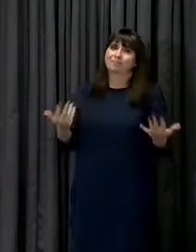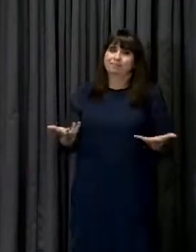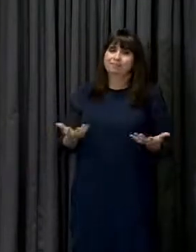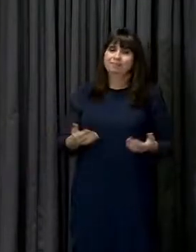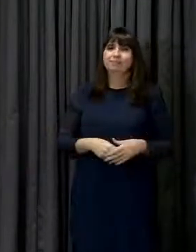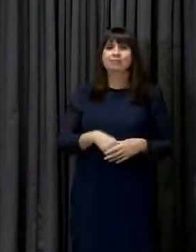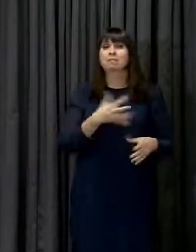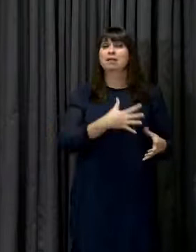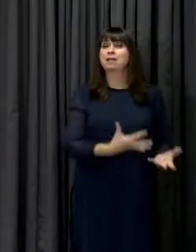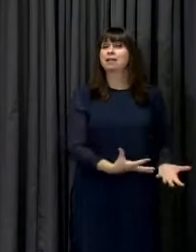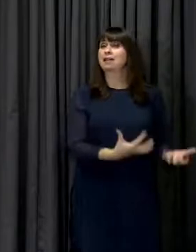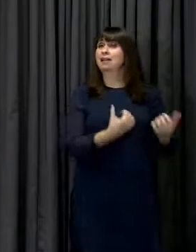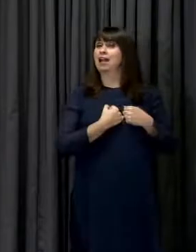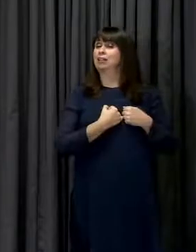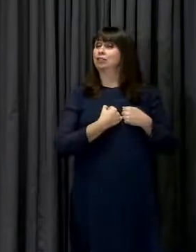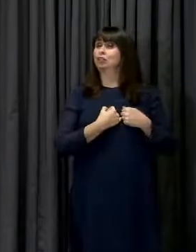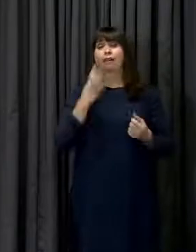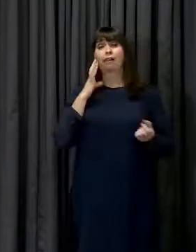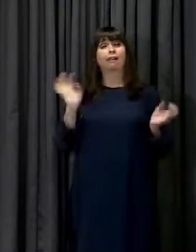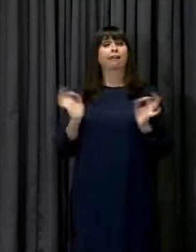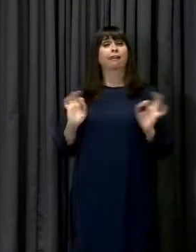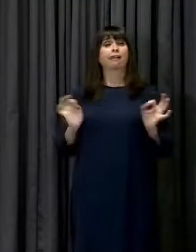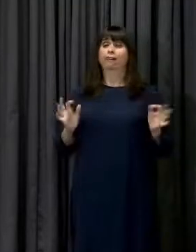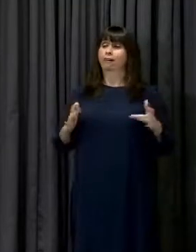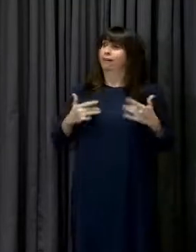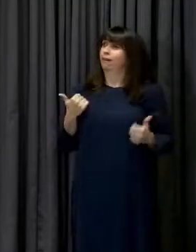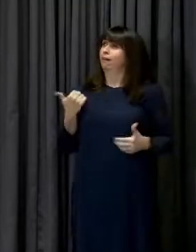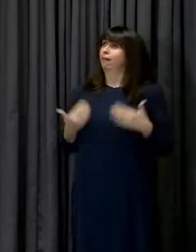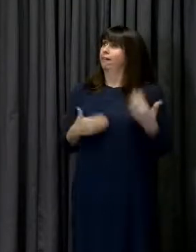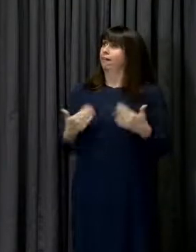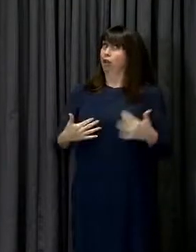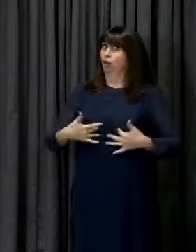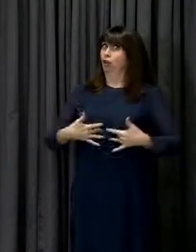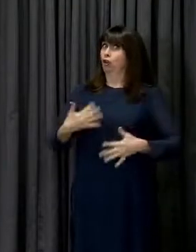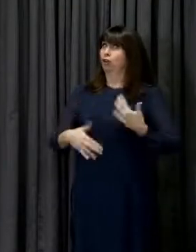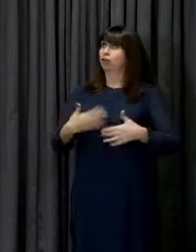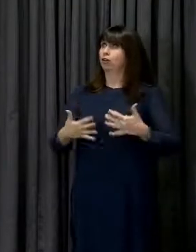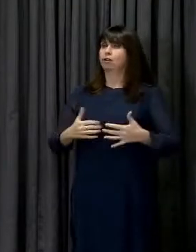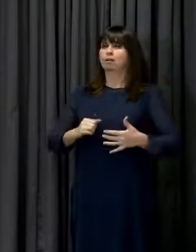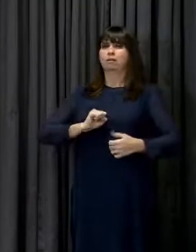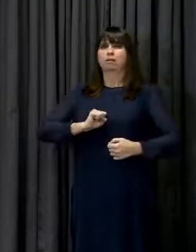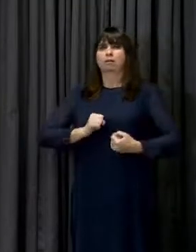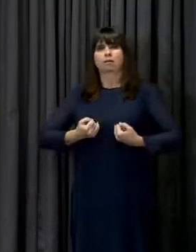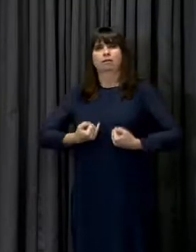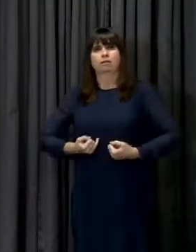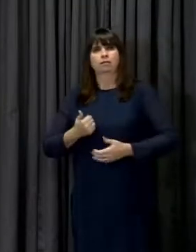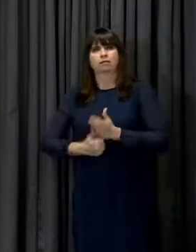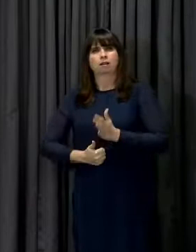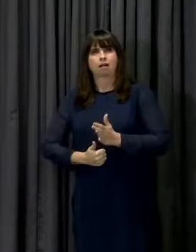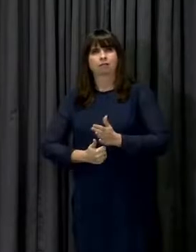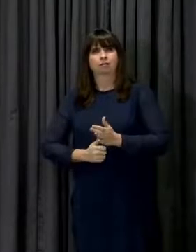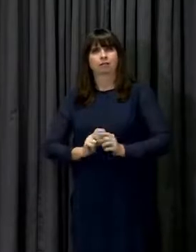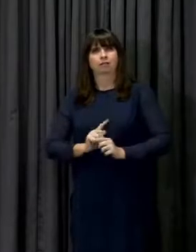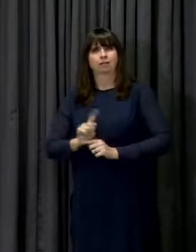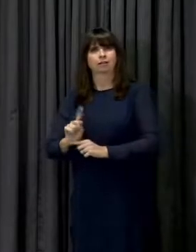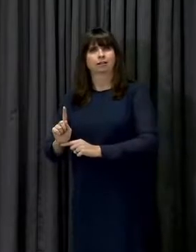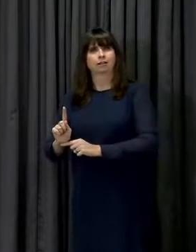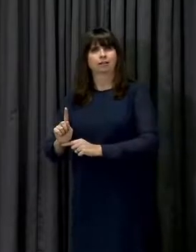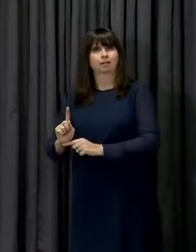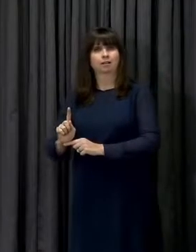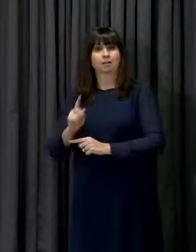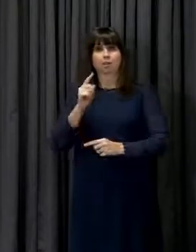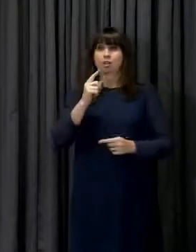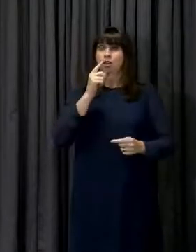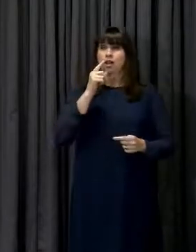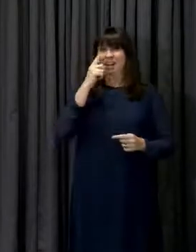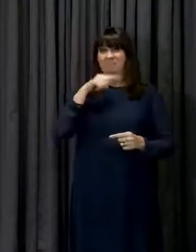develop symptoms once they have been infected with the virus. People testing positive for coronavirus today would have been infected